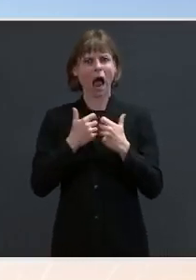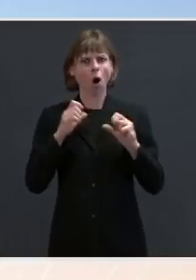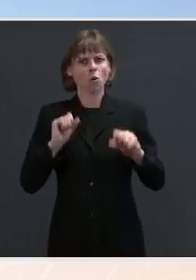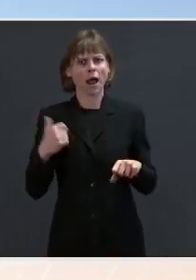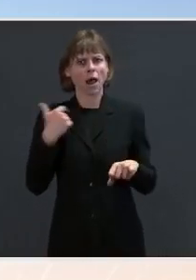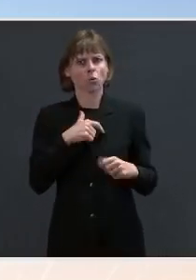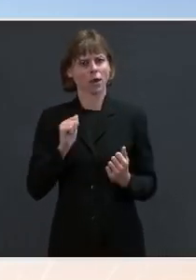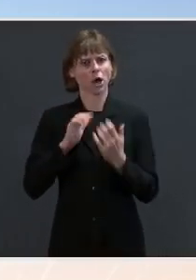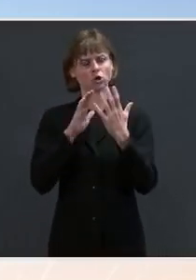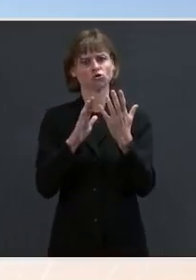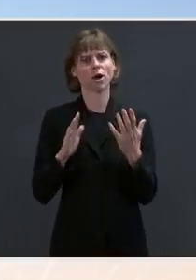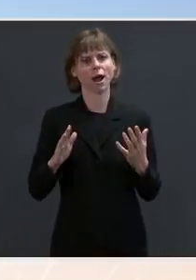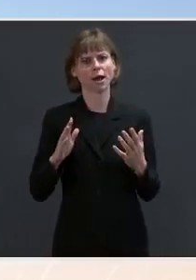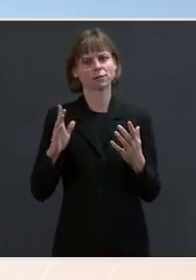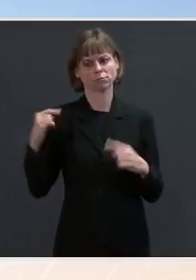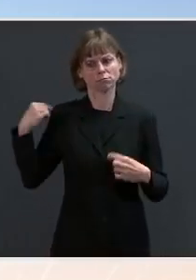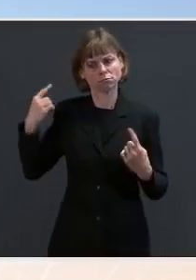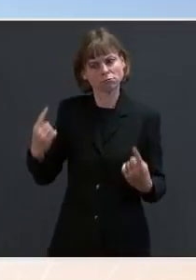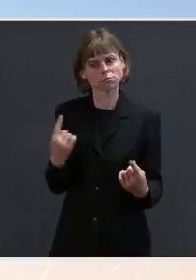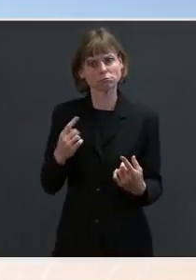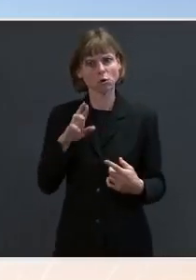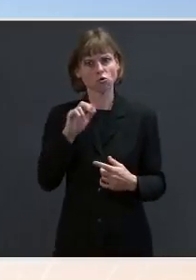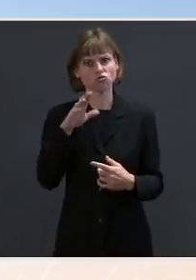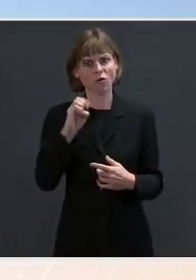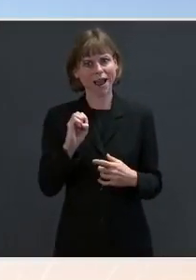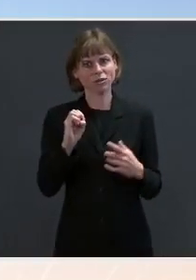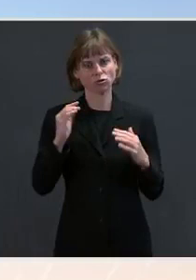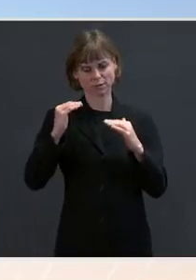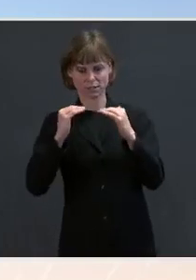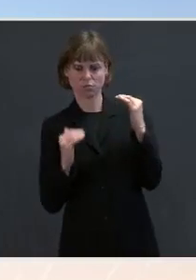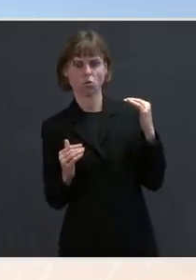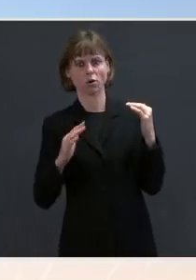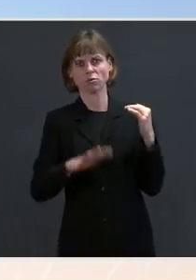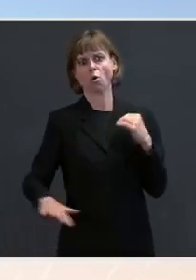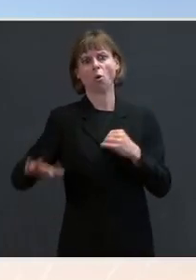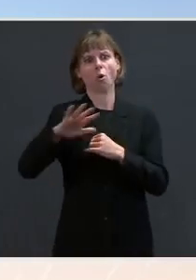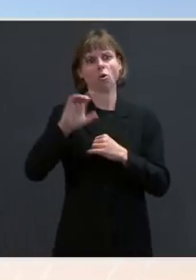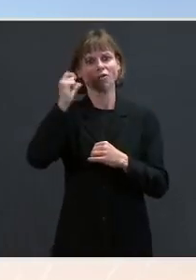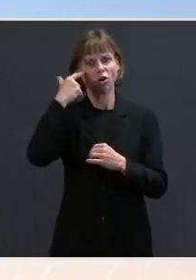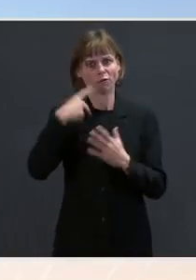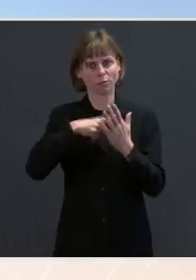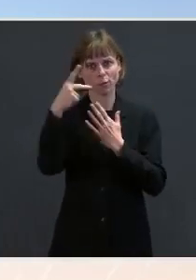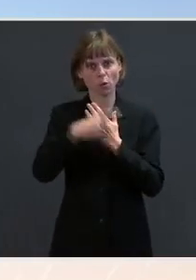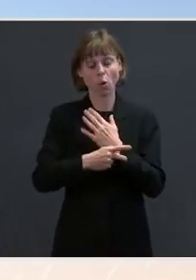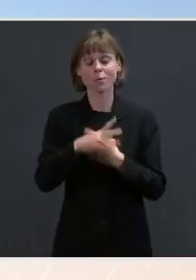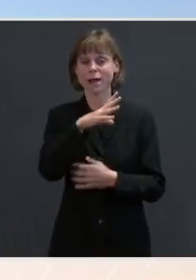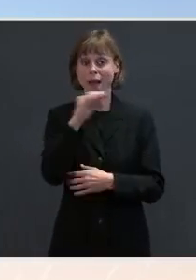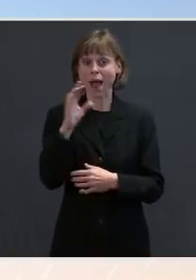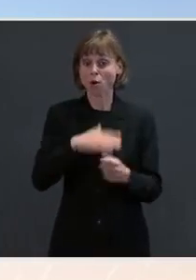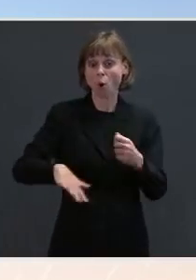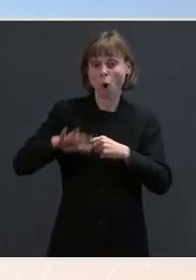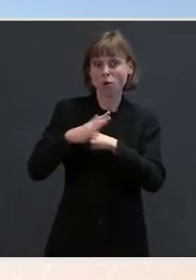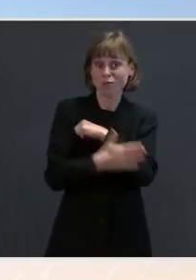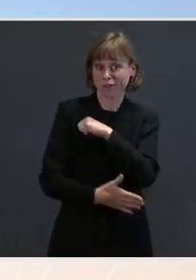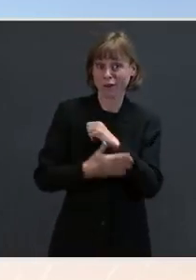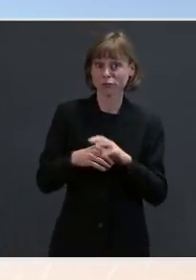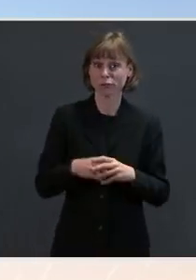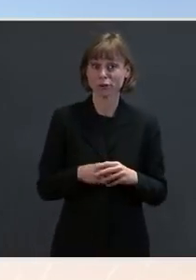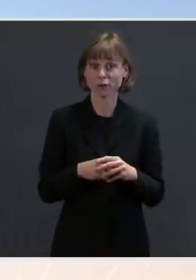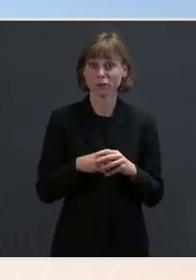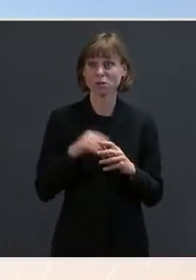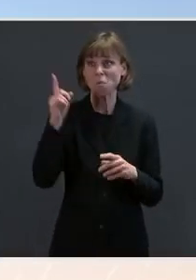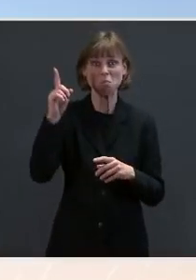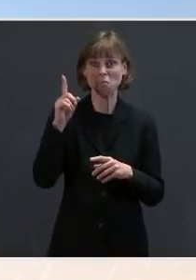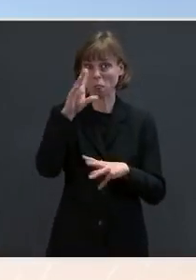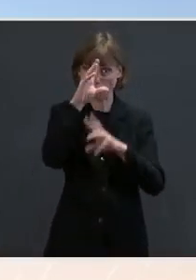racial disparities that we're seeing across government programs and across our country. So he's not